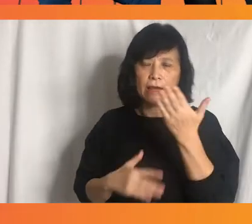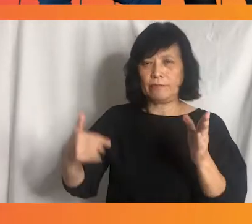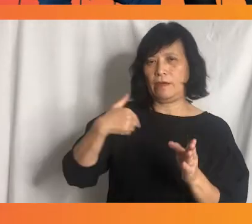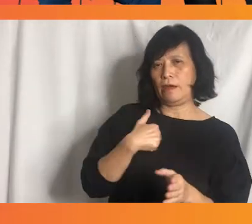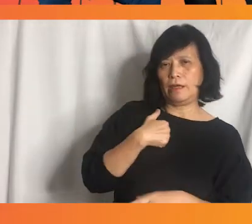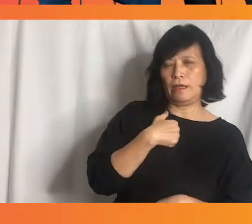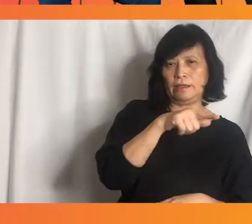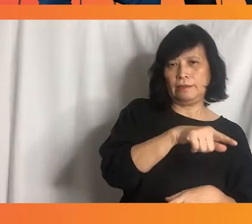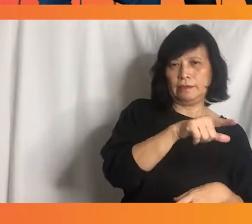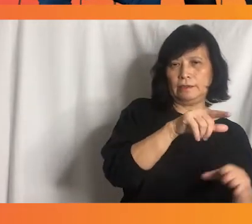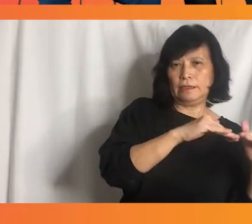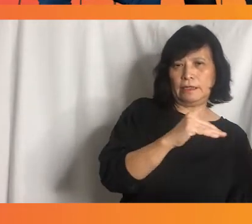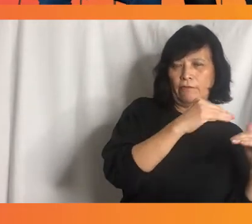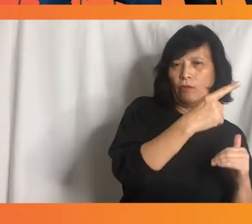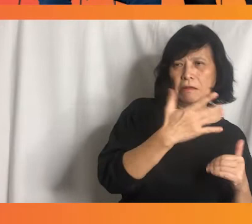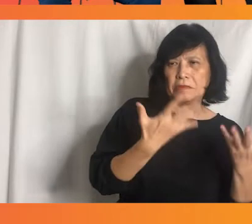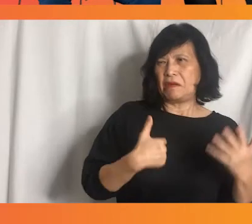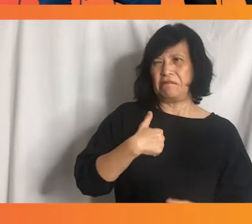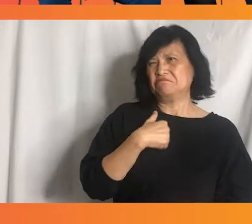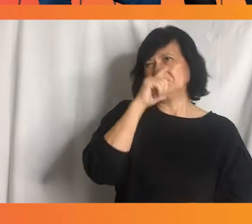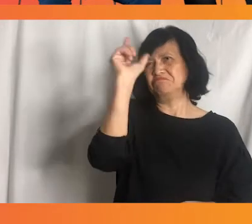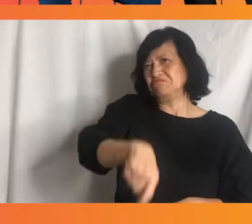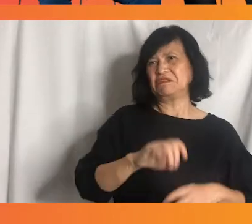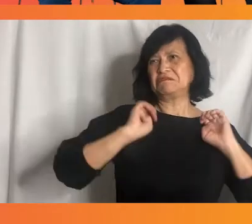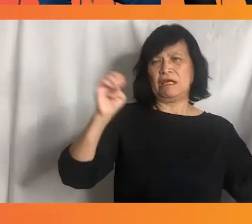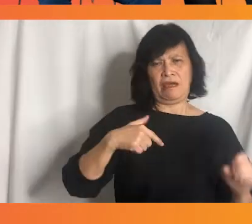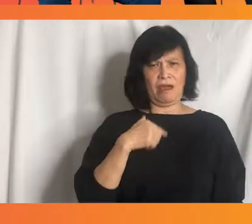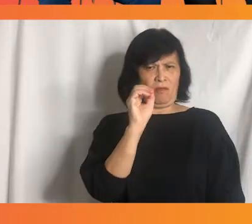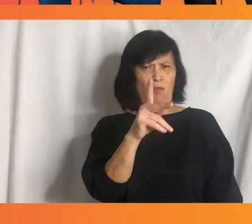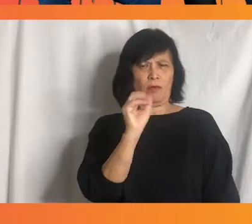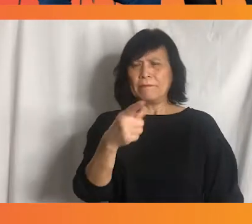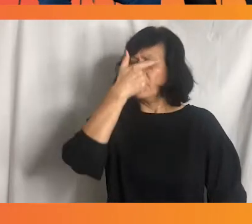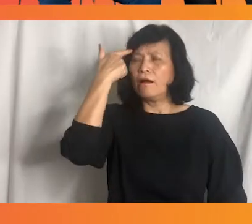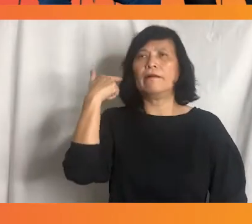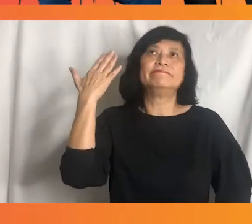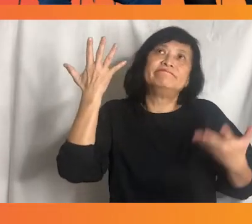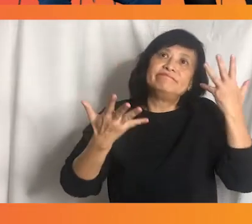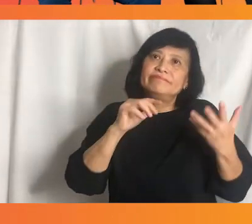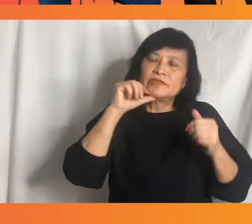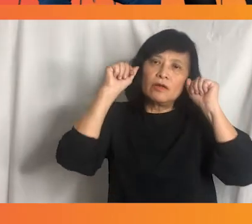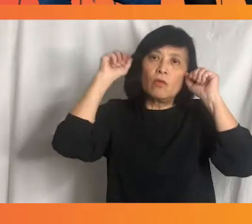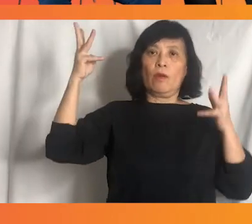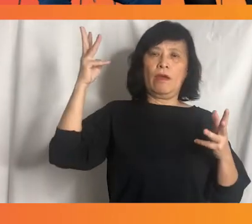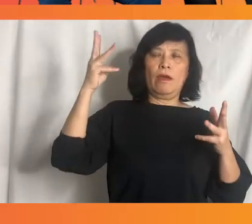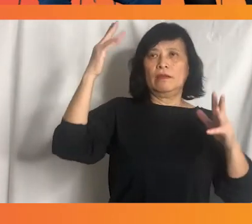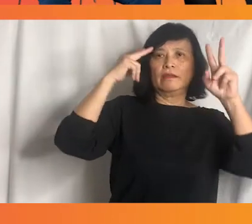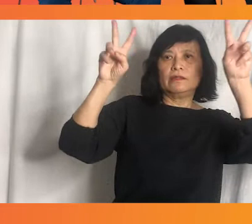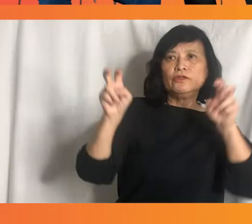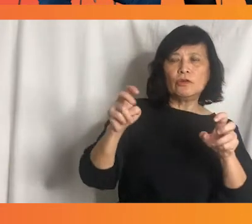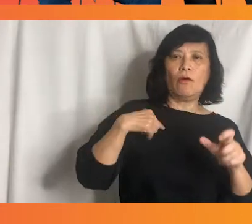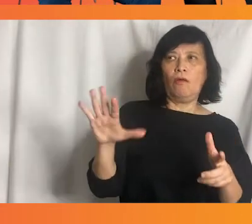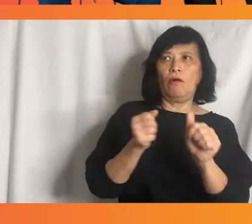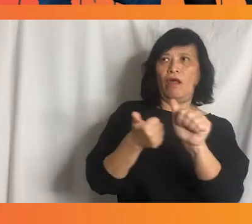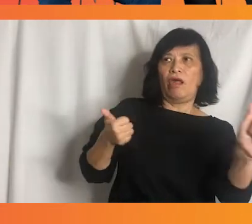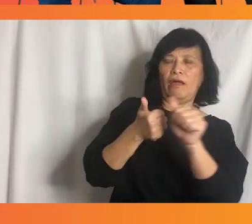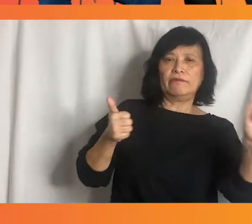be saying things like, I don't need to exercise, I am okay, because they are unaware of the issues, or they might be avoiding thinking about the issues at hand.